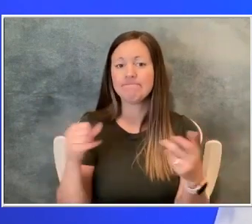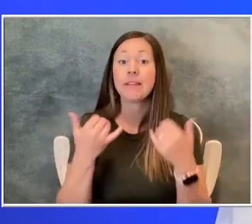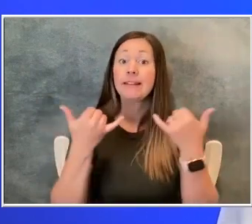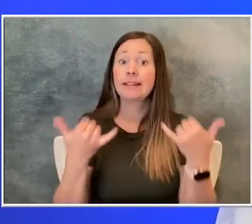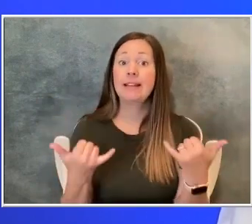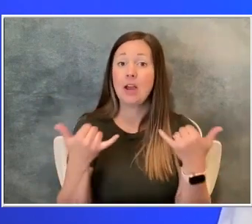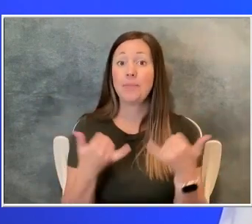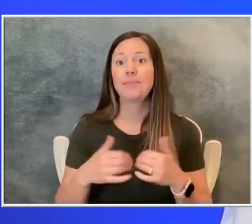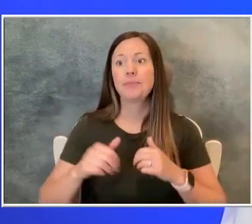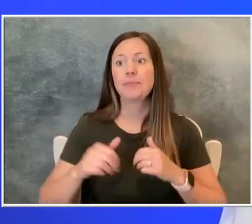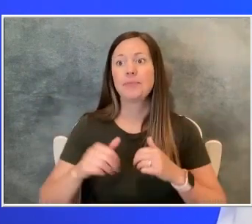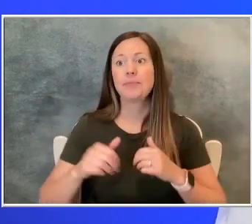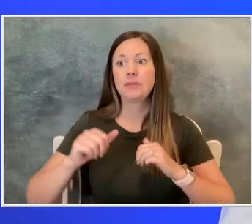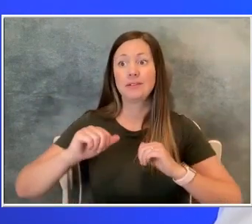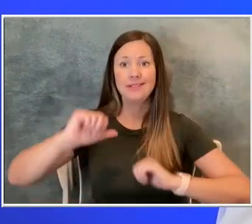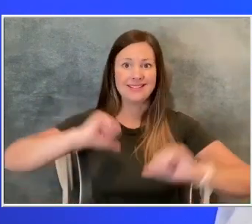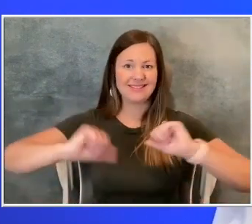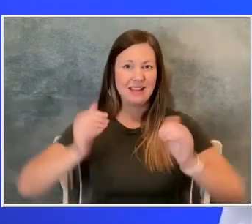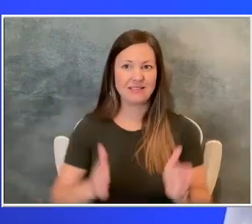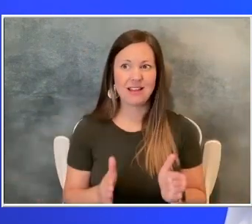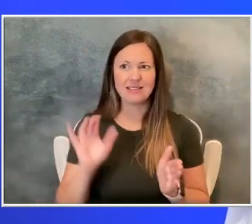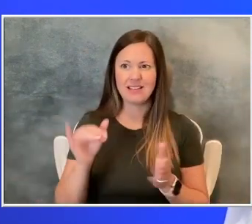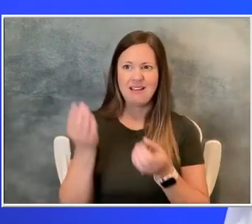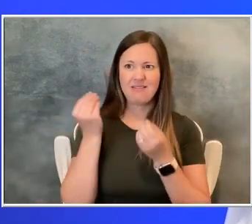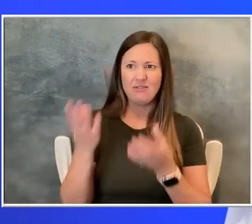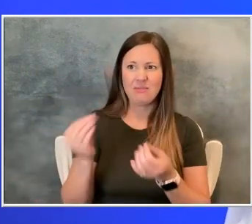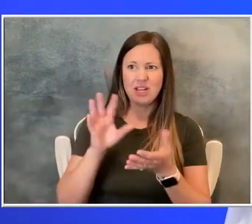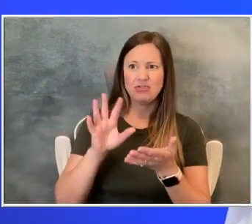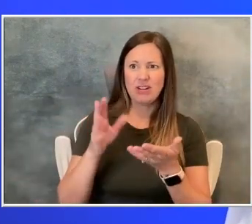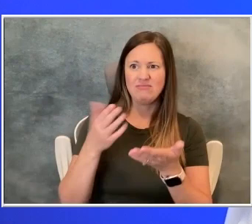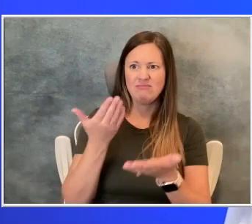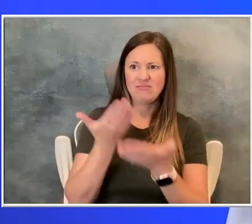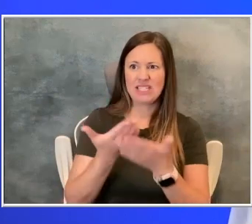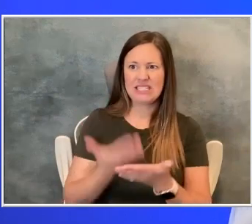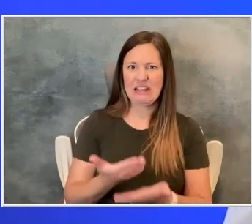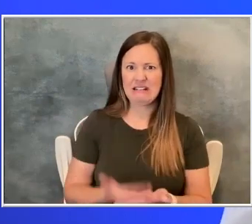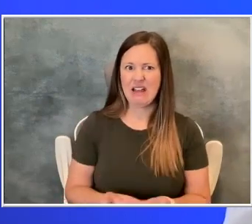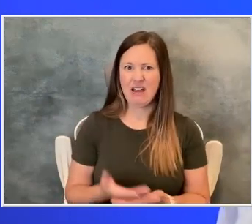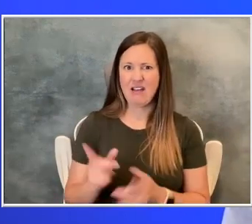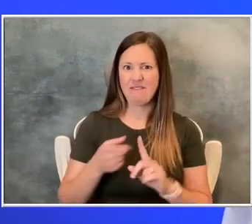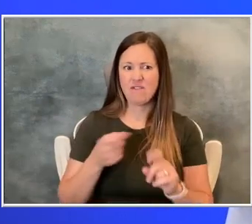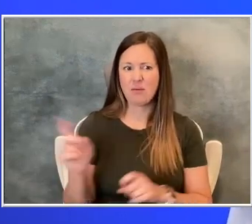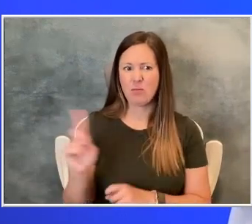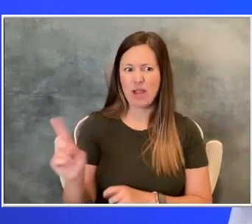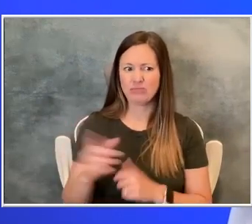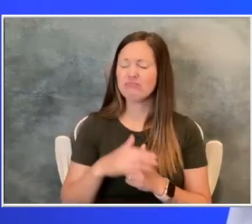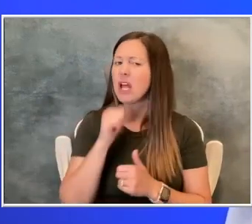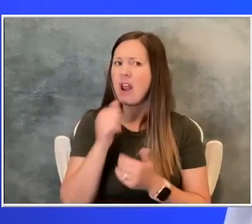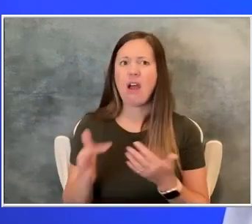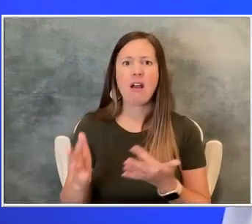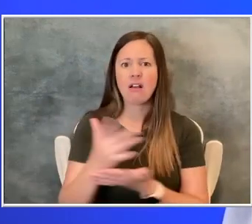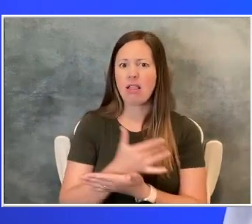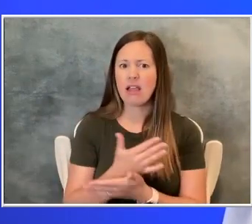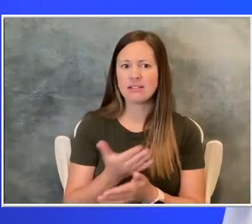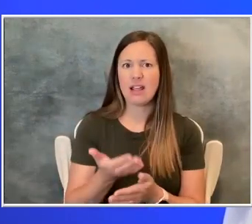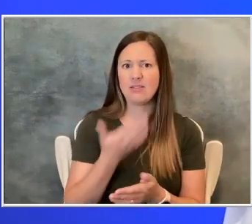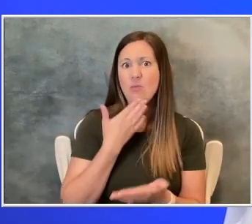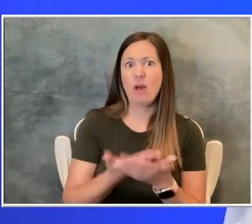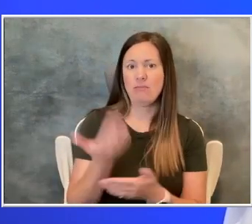it's like, where is that data coming from? We weren't collecting analysis data very well before. We are doing that a lot better in